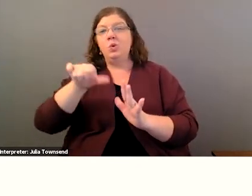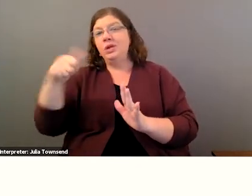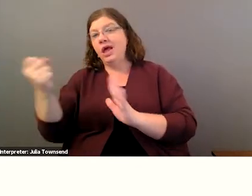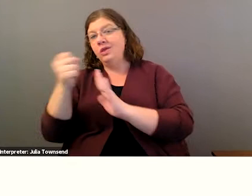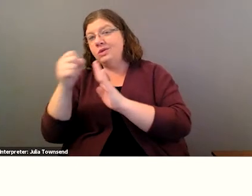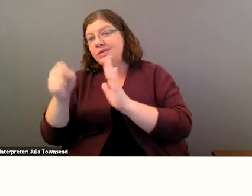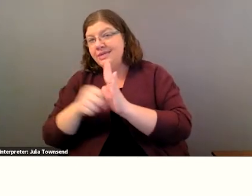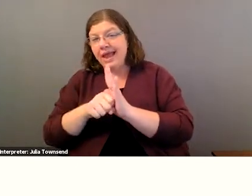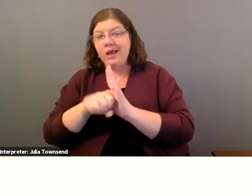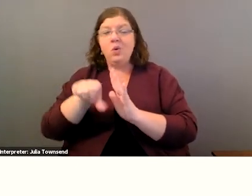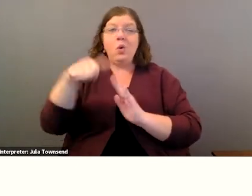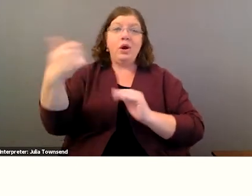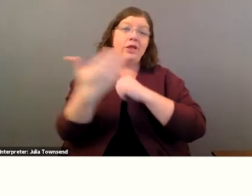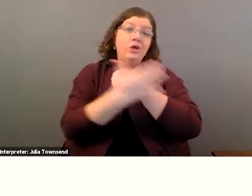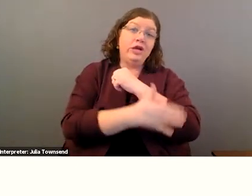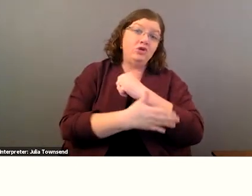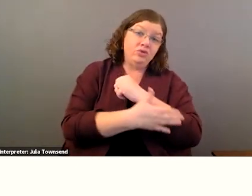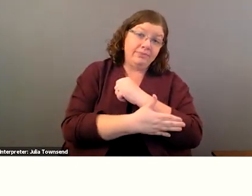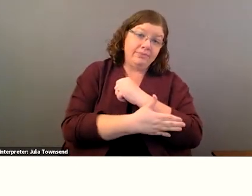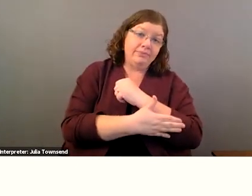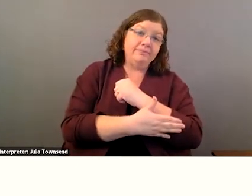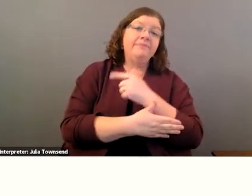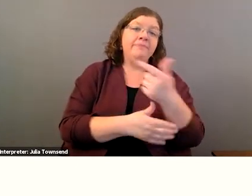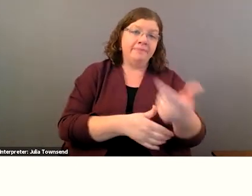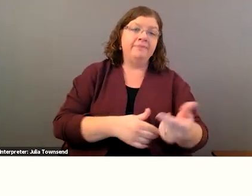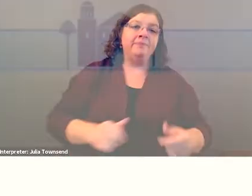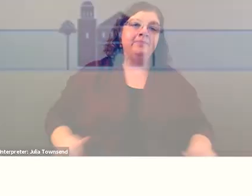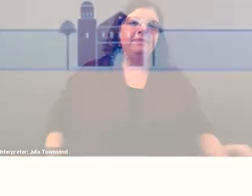or another country.